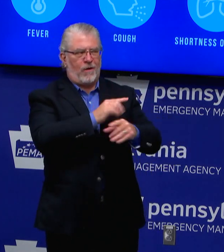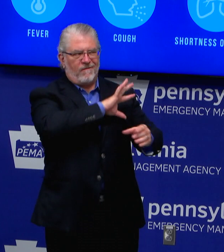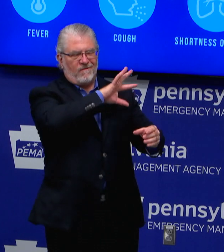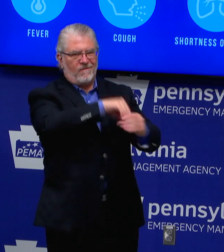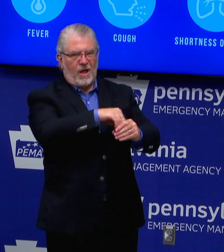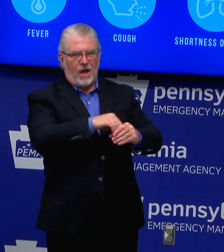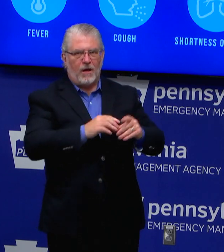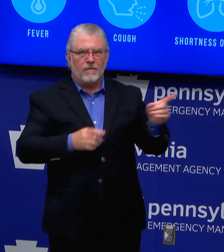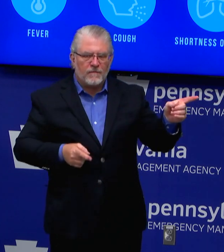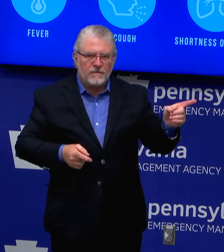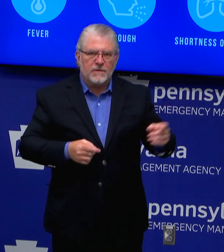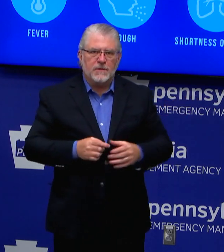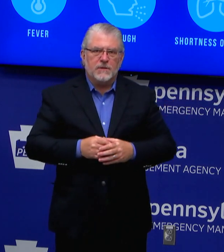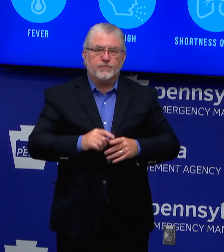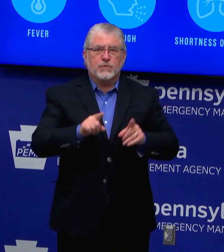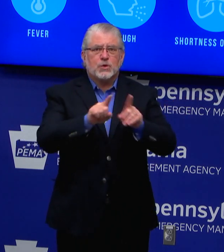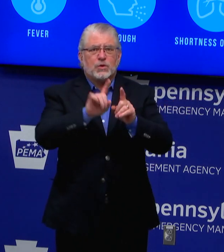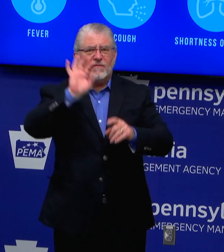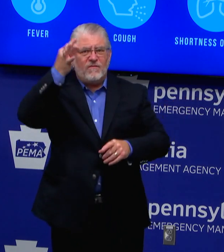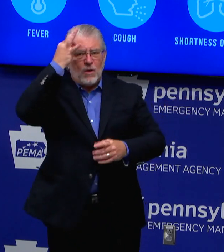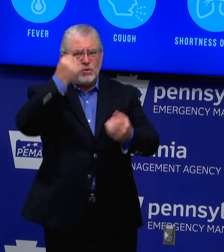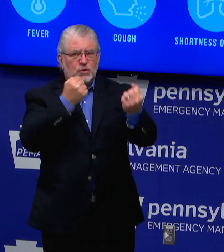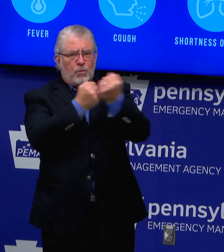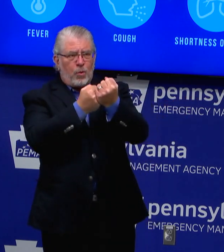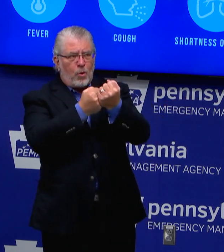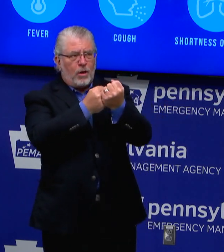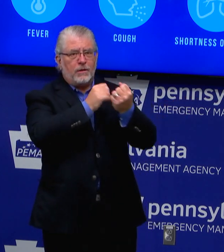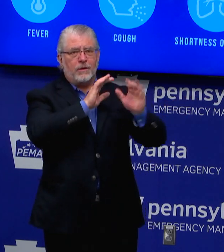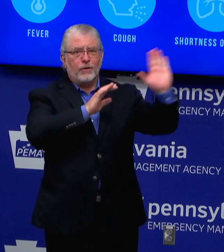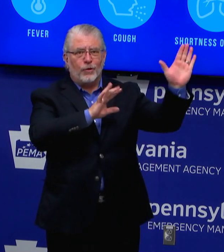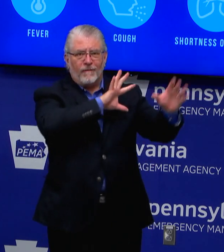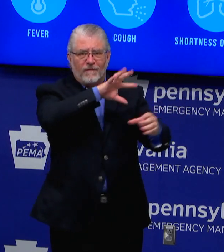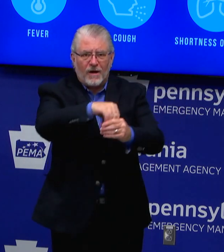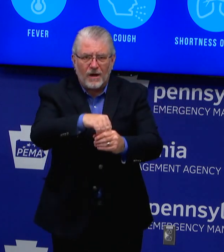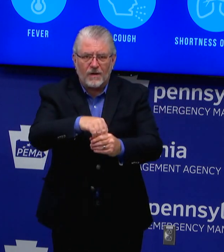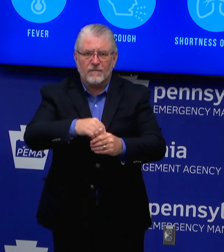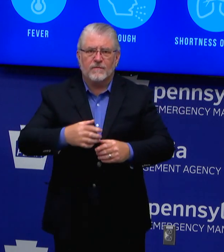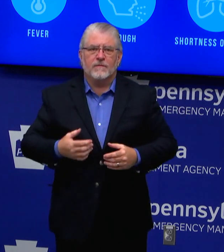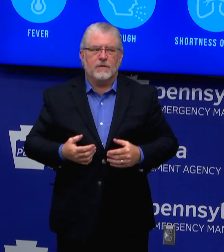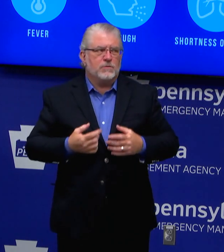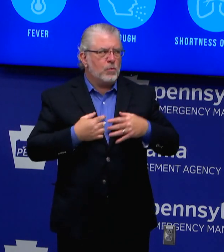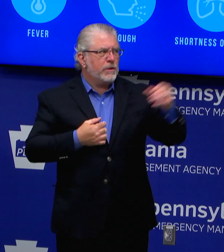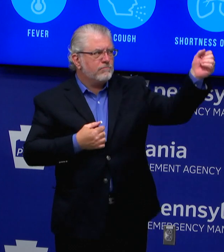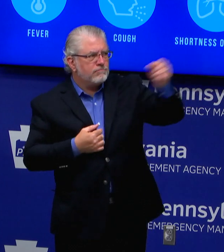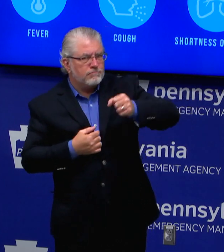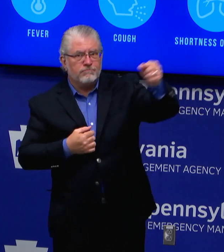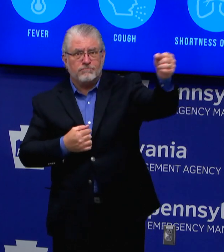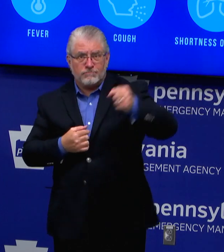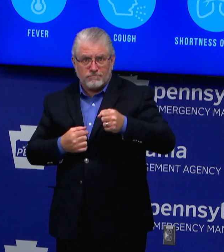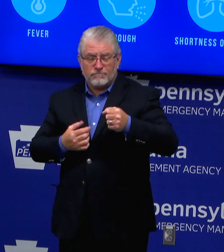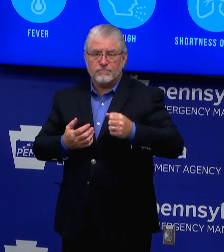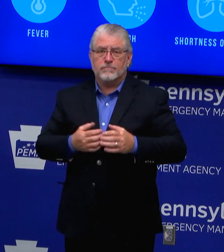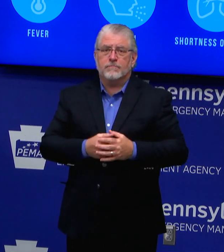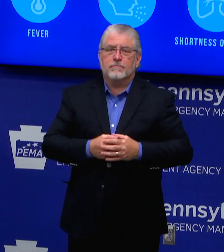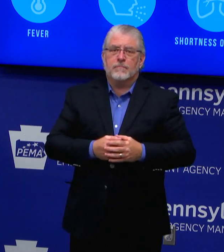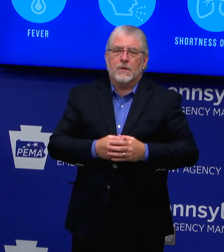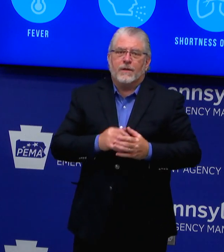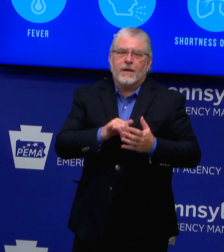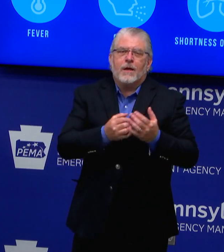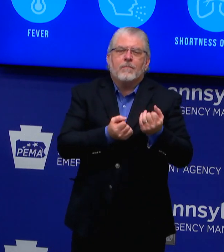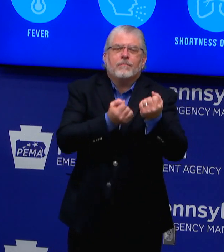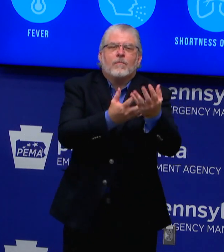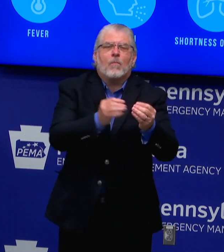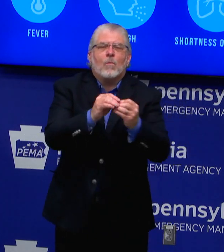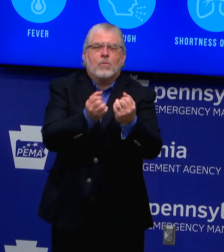coordinating federal support to be able to bring in outside entities to be able to actually provide support to the homes